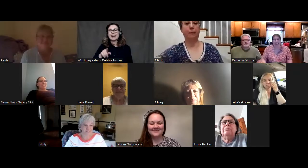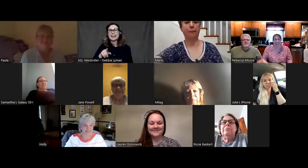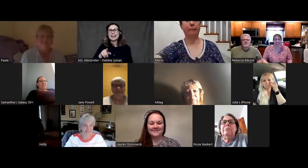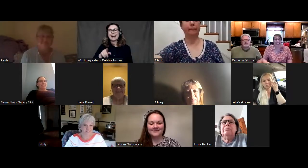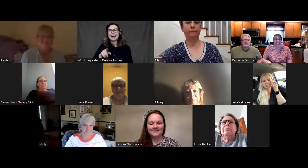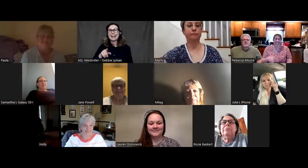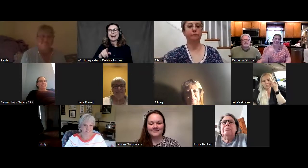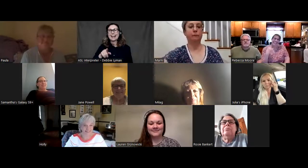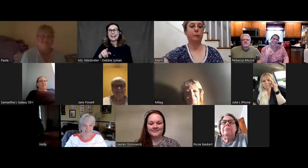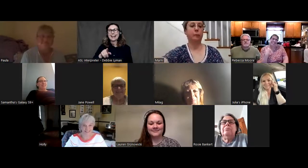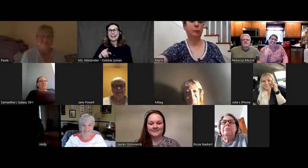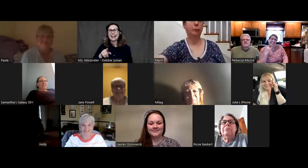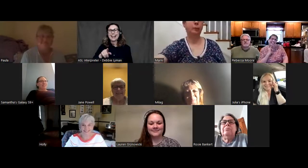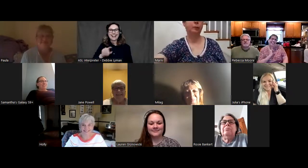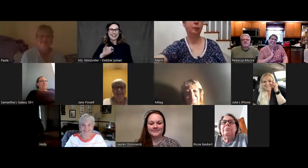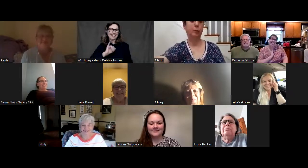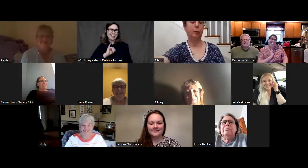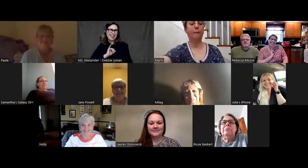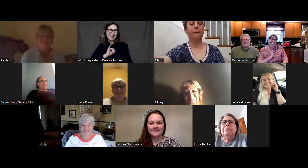I.